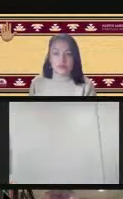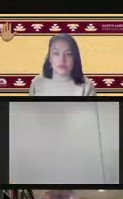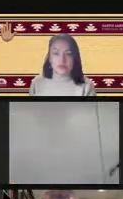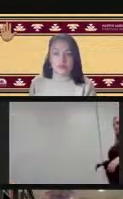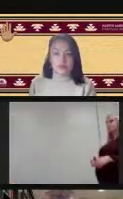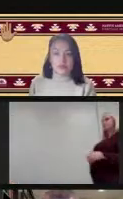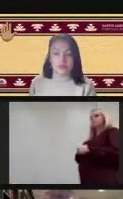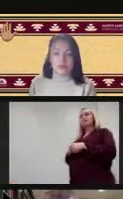What if we just